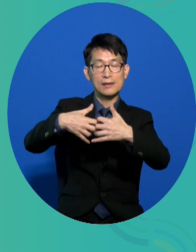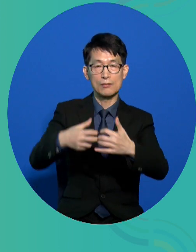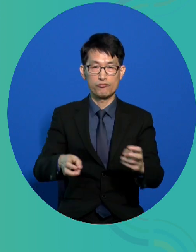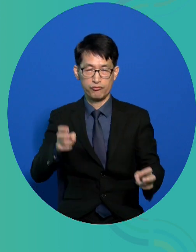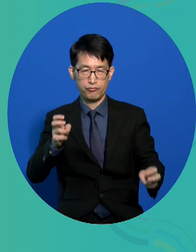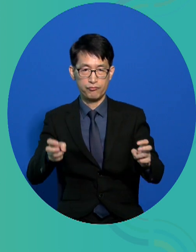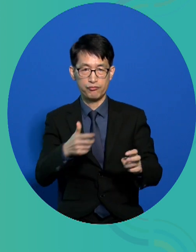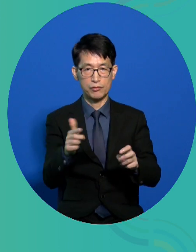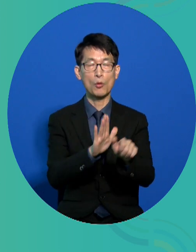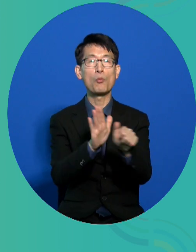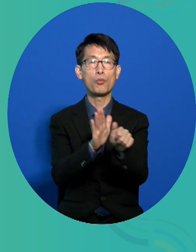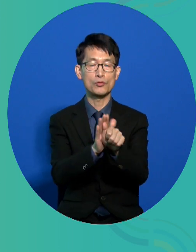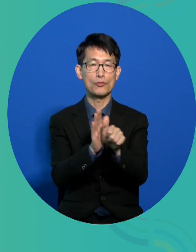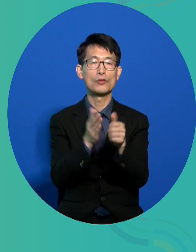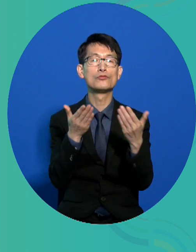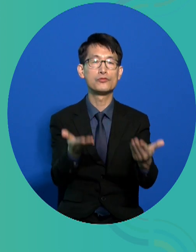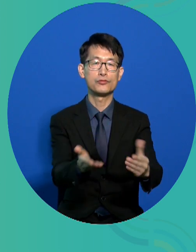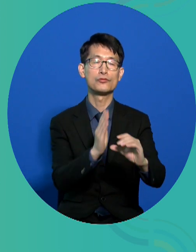wearable gloves